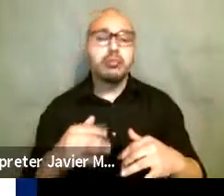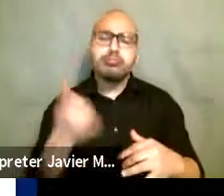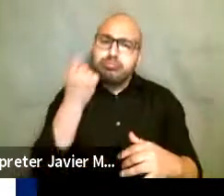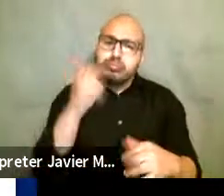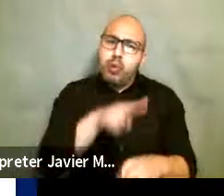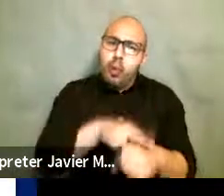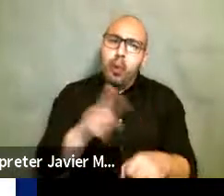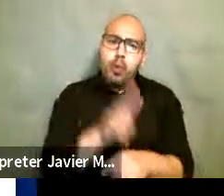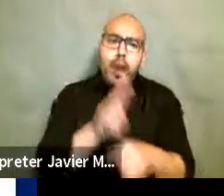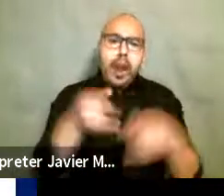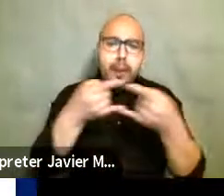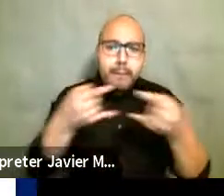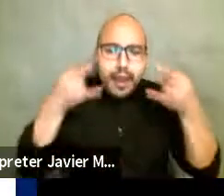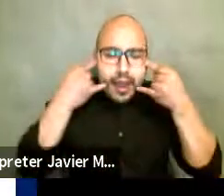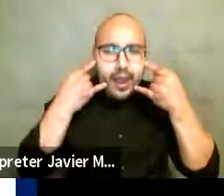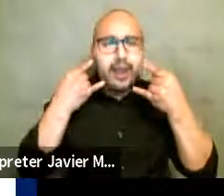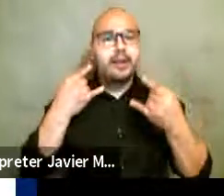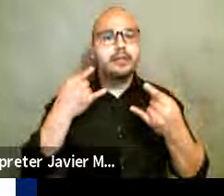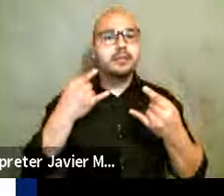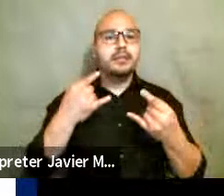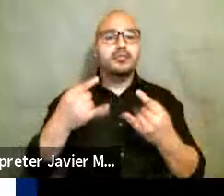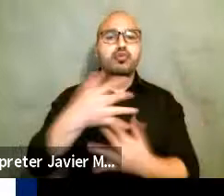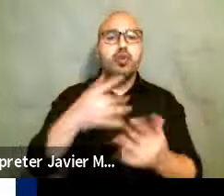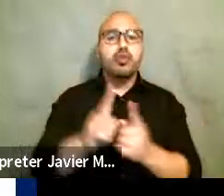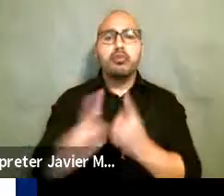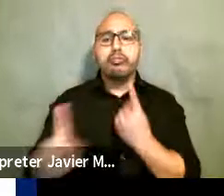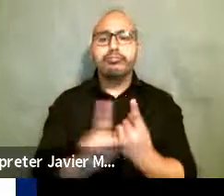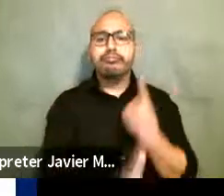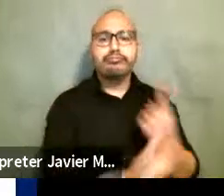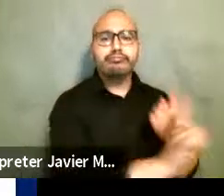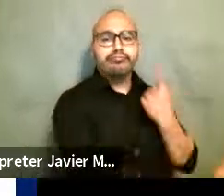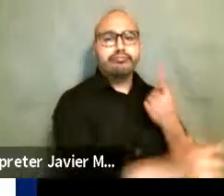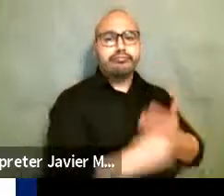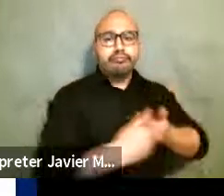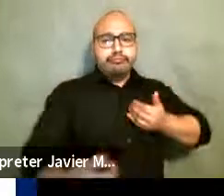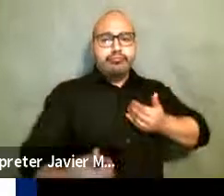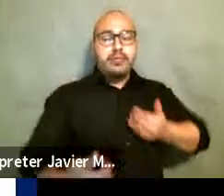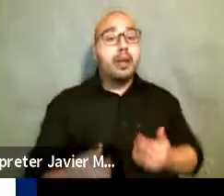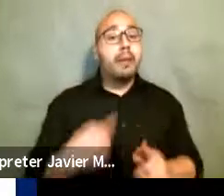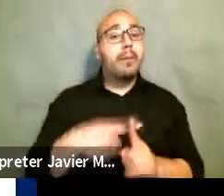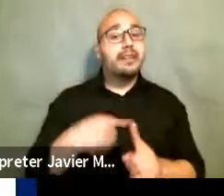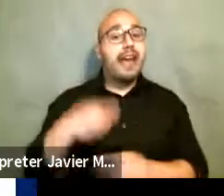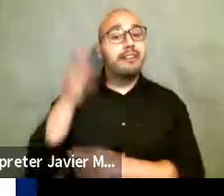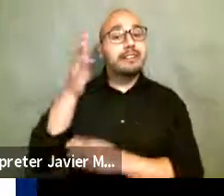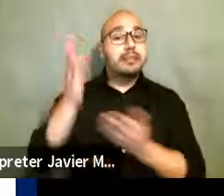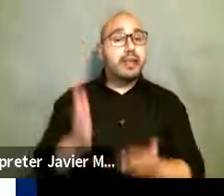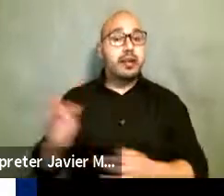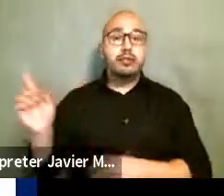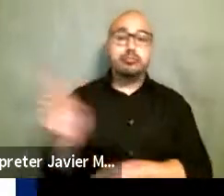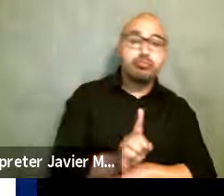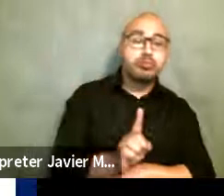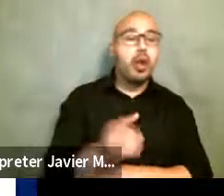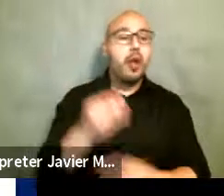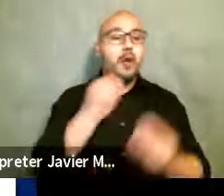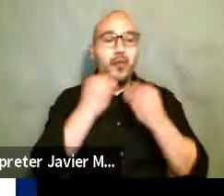social distancing, and we had the speakers and food, and it worked really